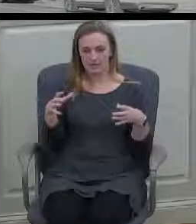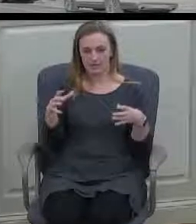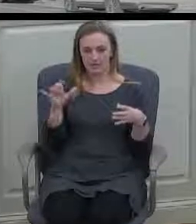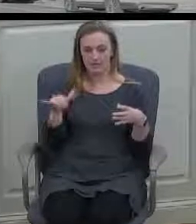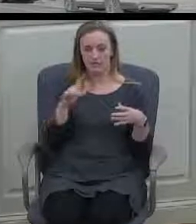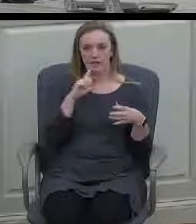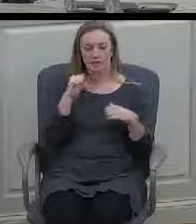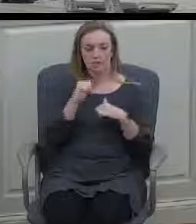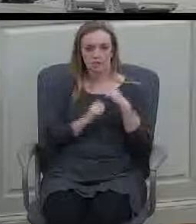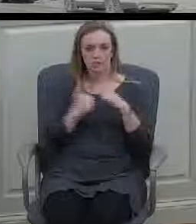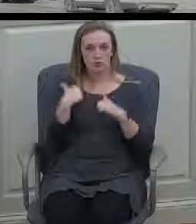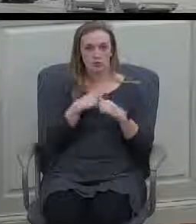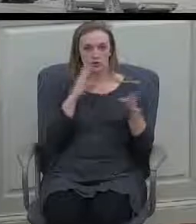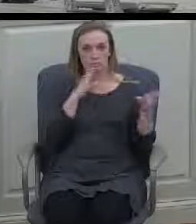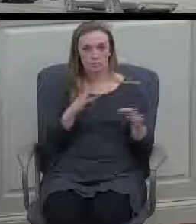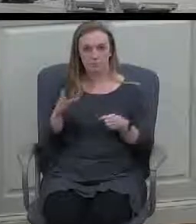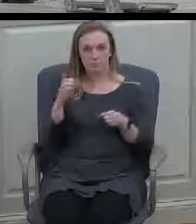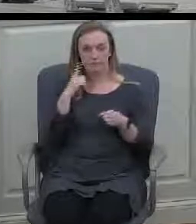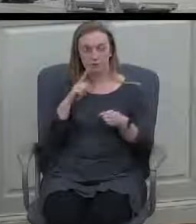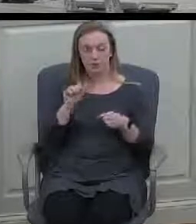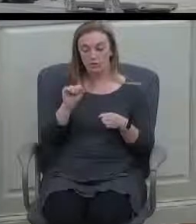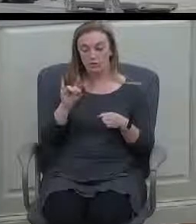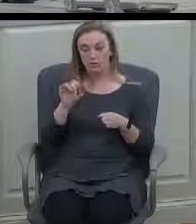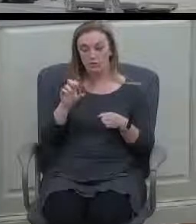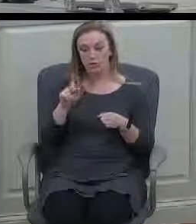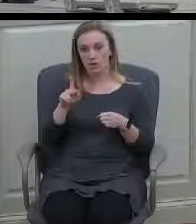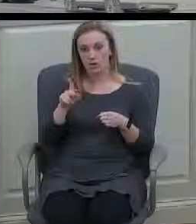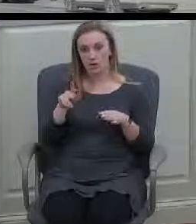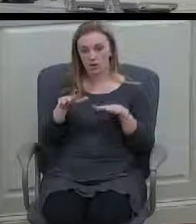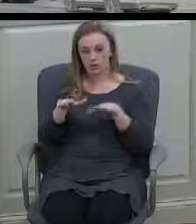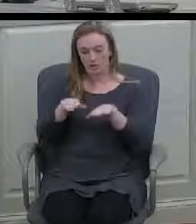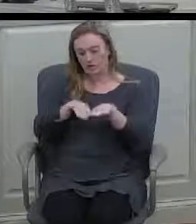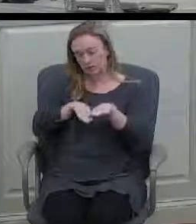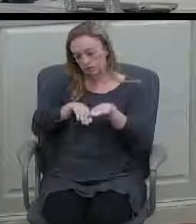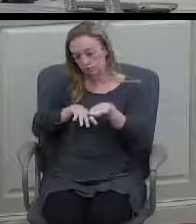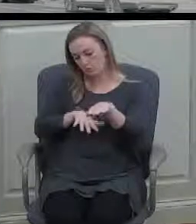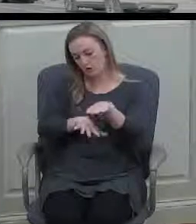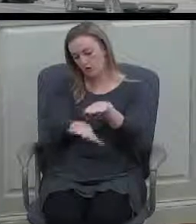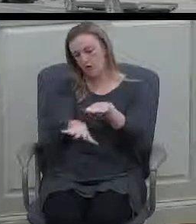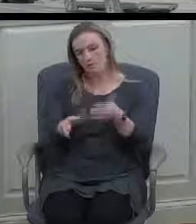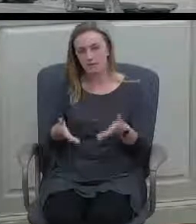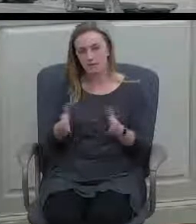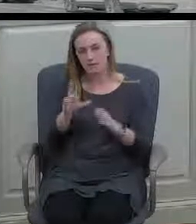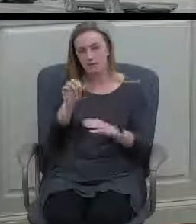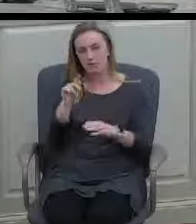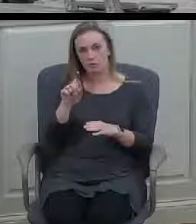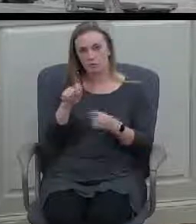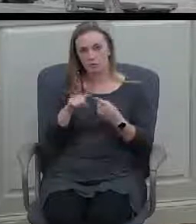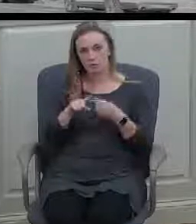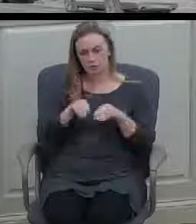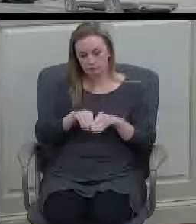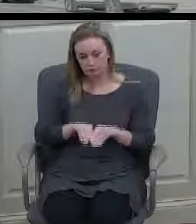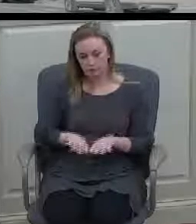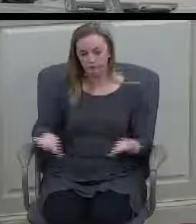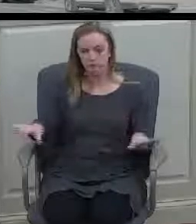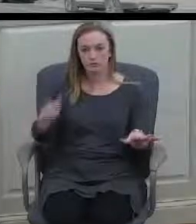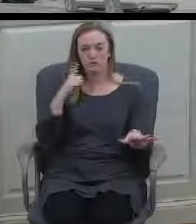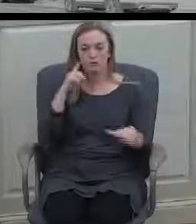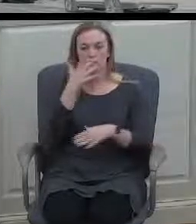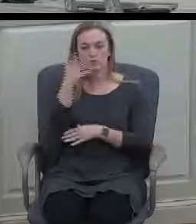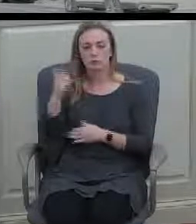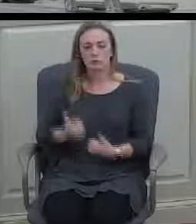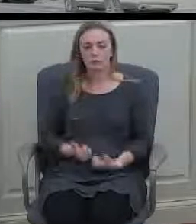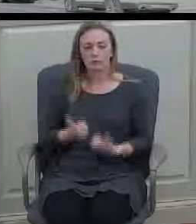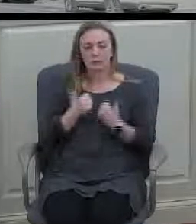plan for underneath the sidewalk to allow those roots to really thrive and for the tree to live for a really